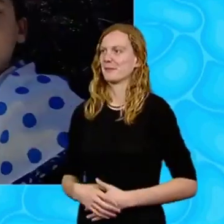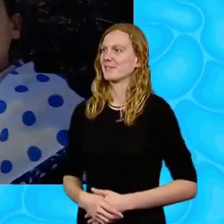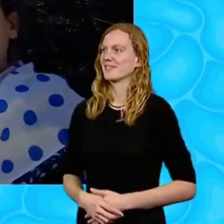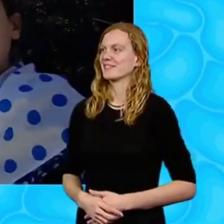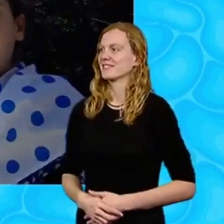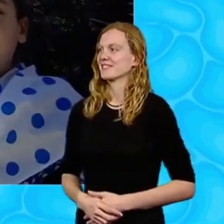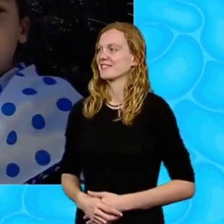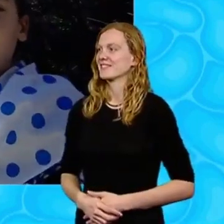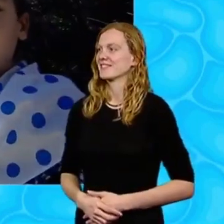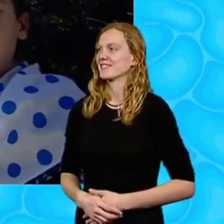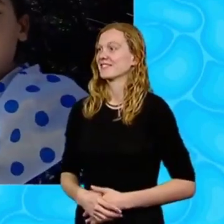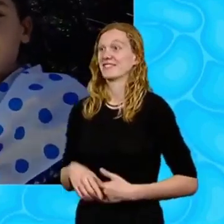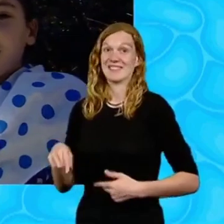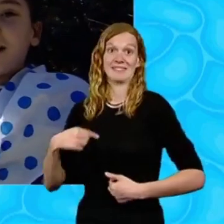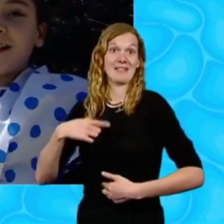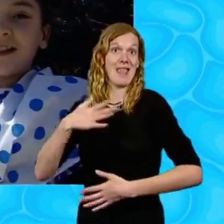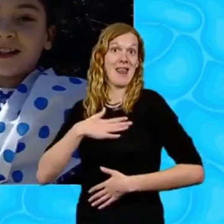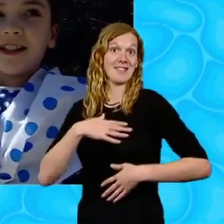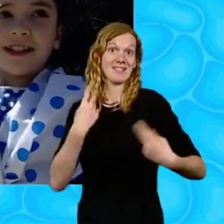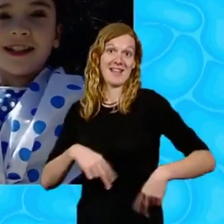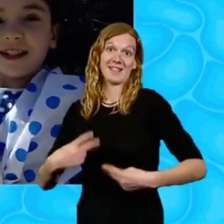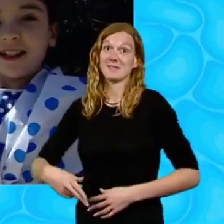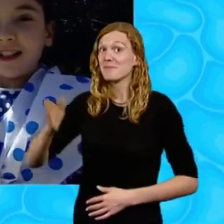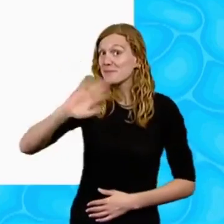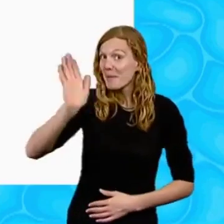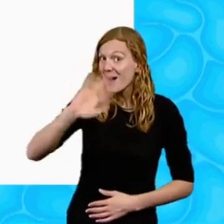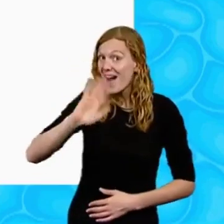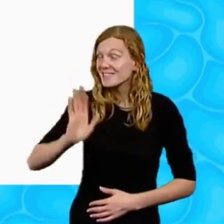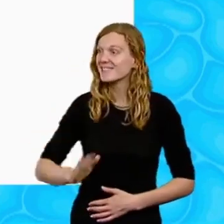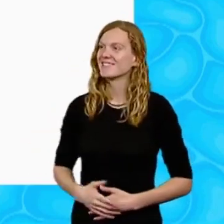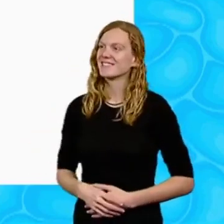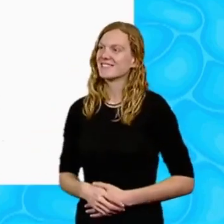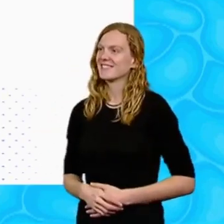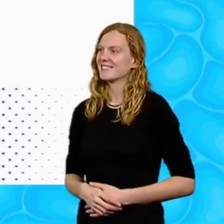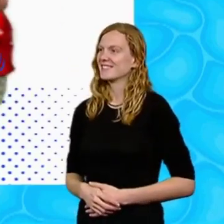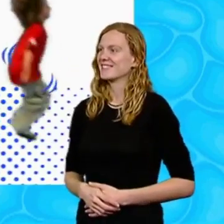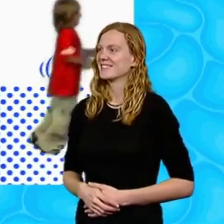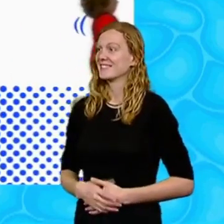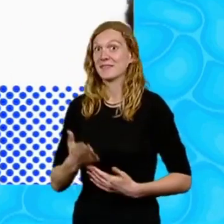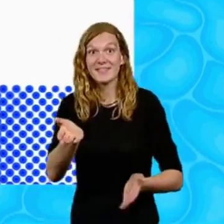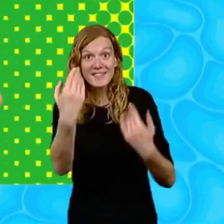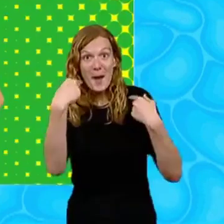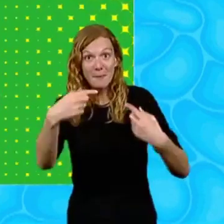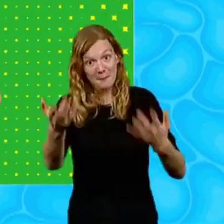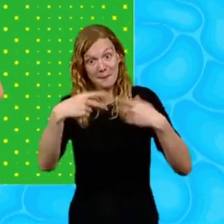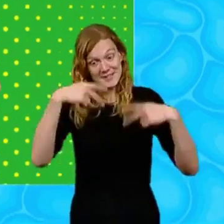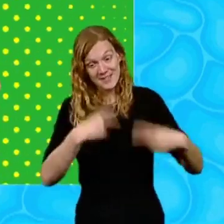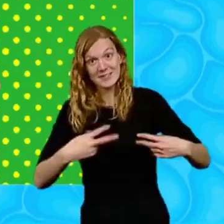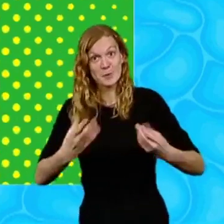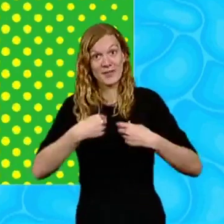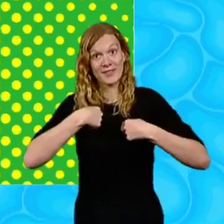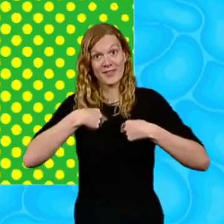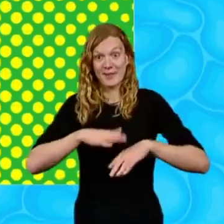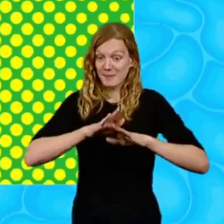And that's how I like to dance. Bye! Come and dance with Boogie Beebies, Boogie! Well, those are